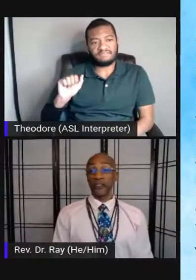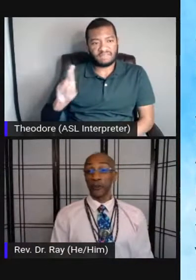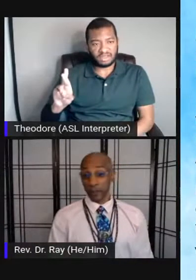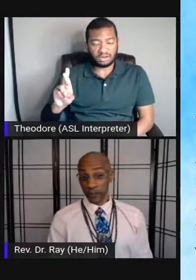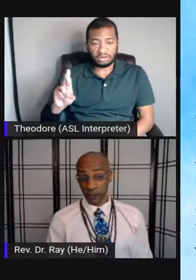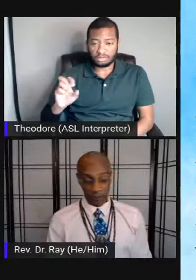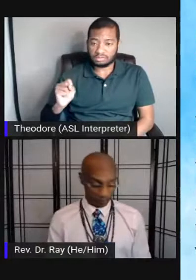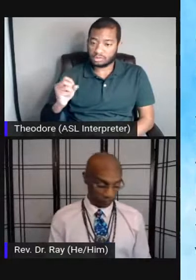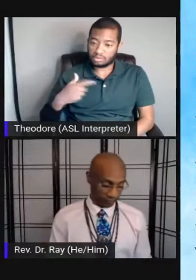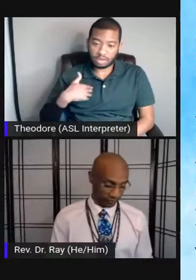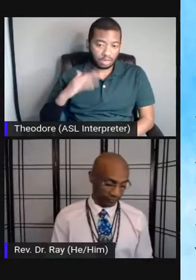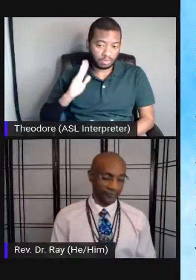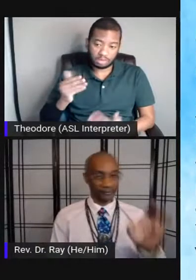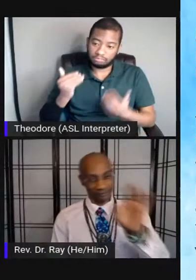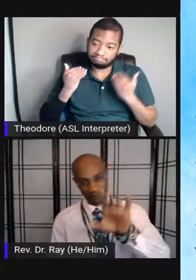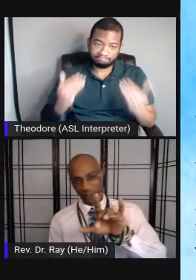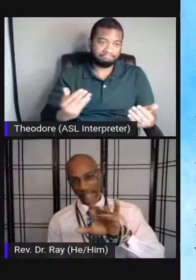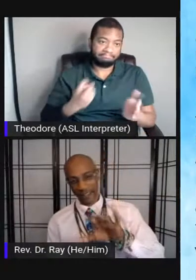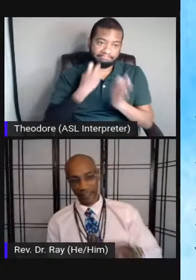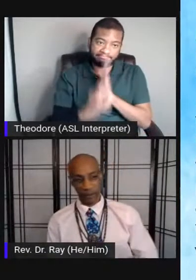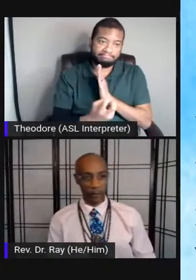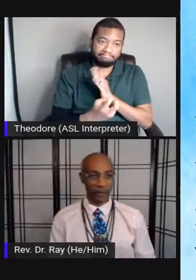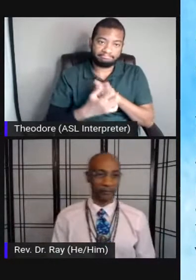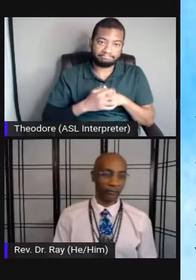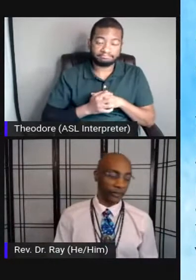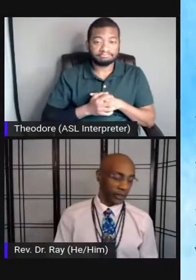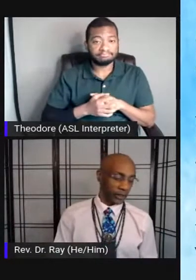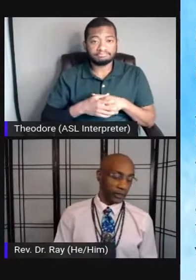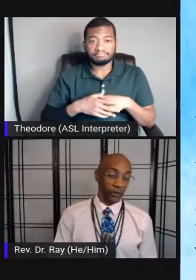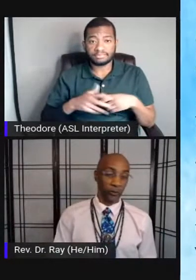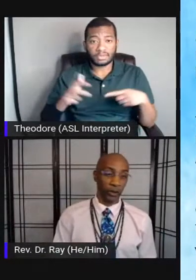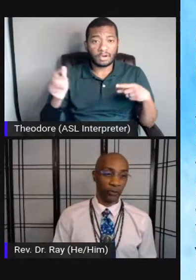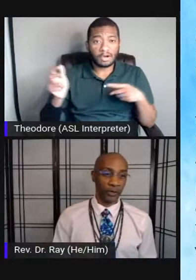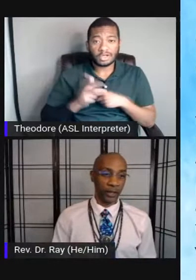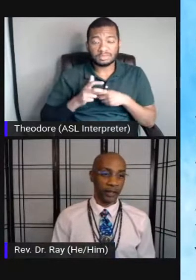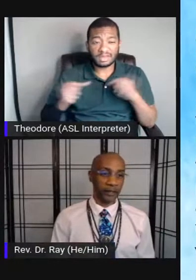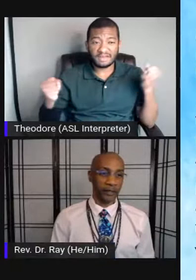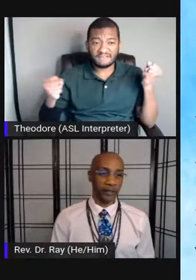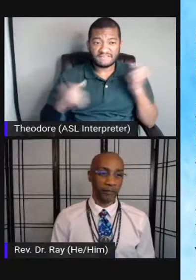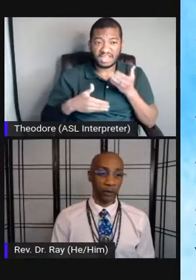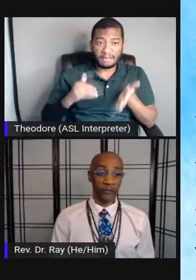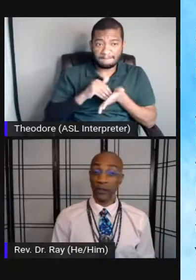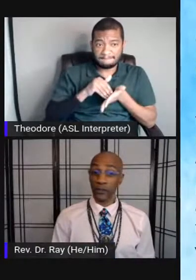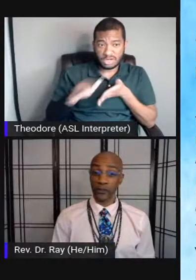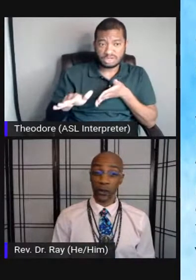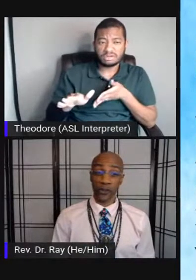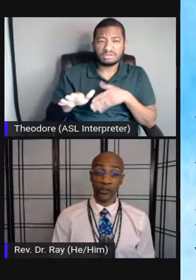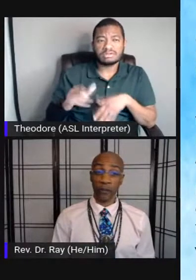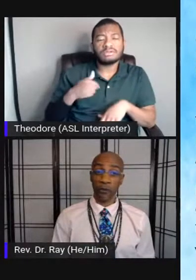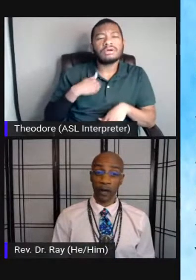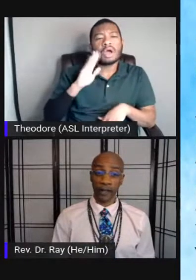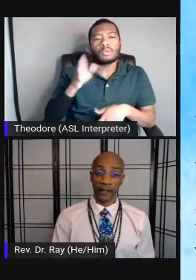ultimate fear buster. We'll get to that in a moment. So the blurb says, most fears